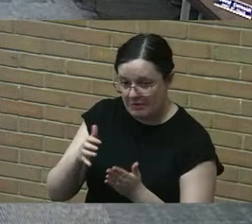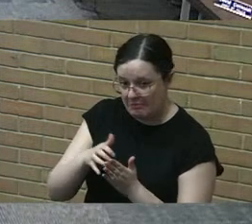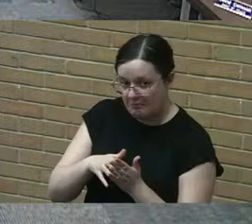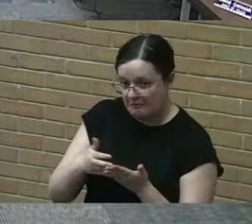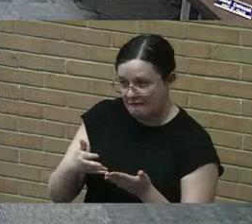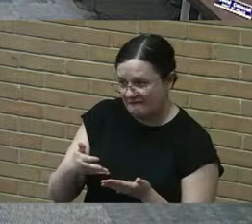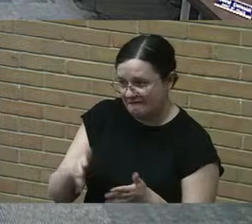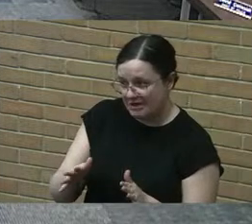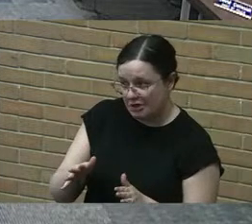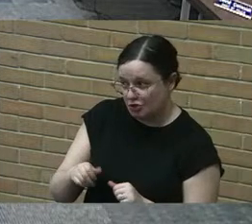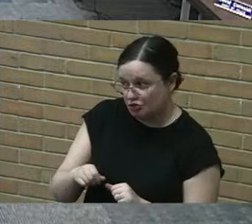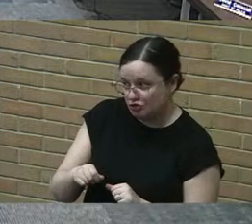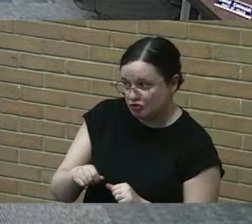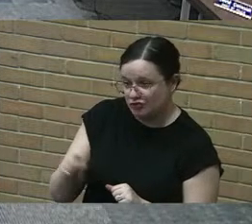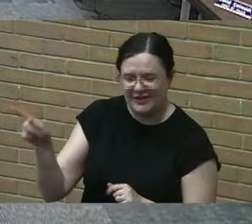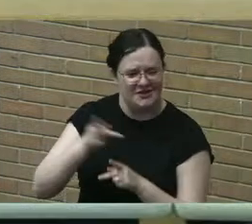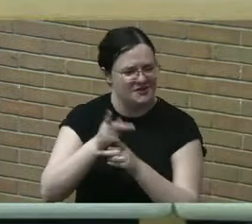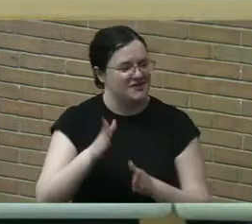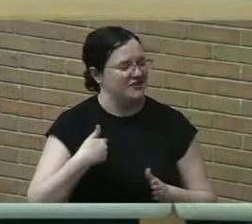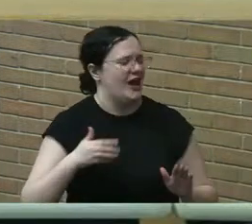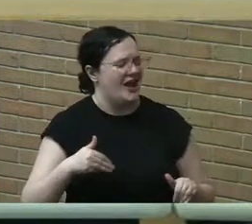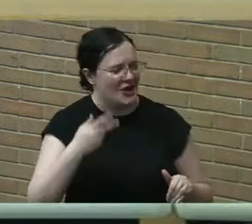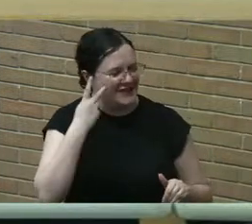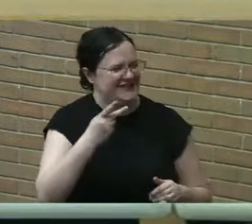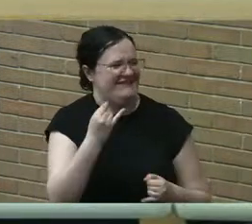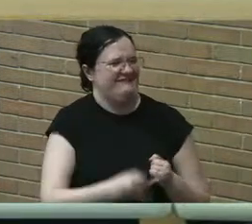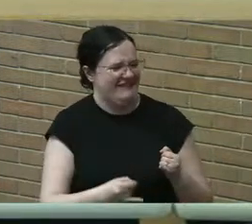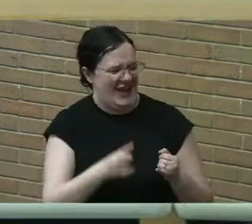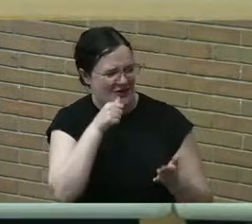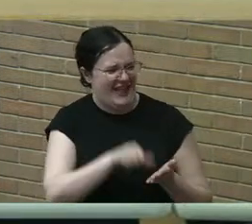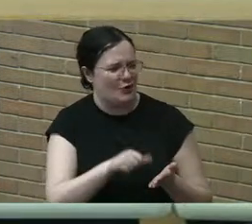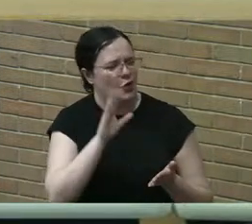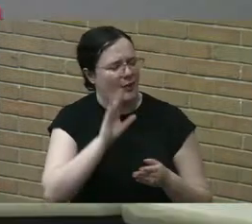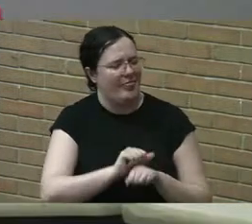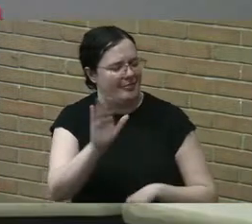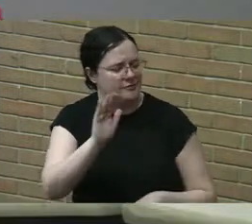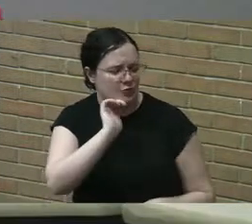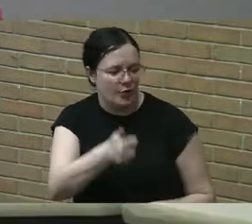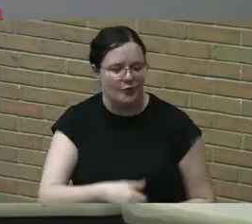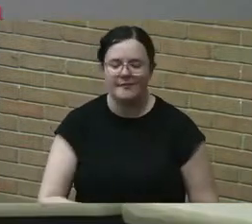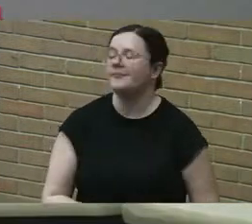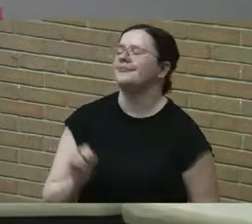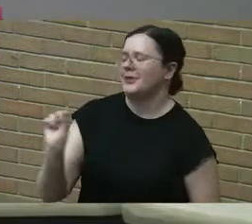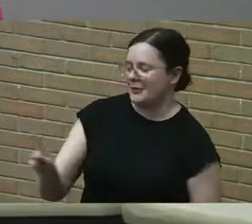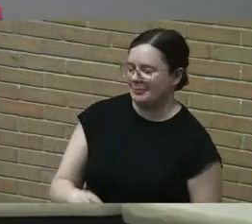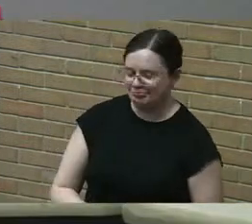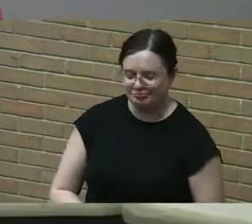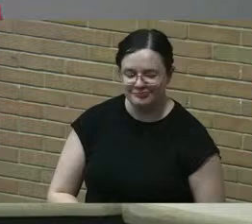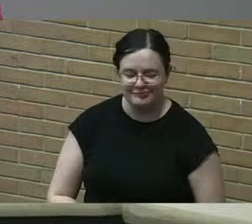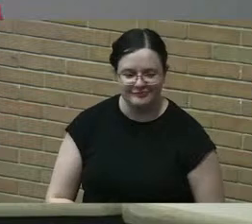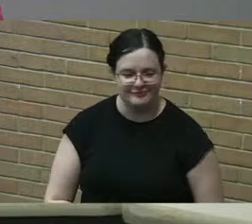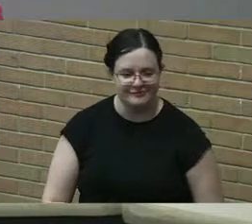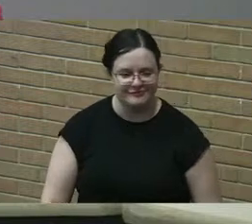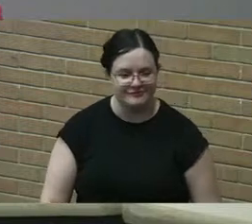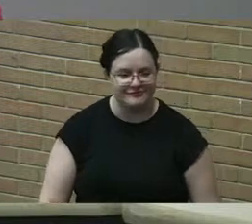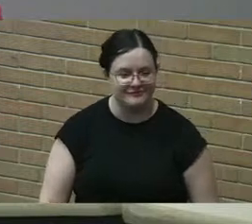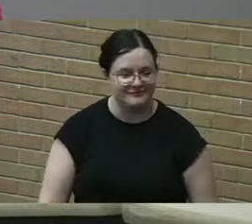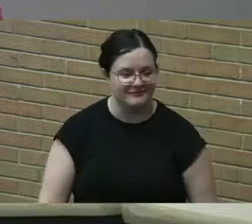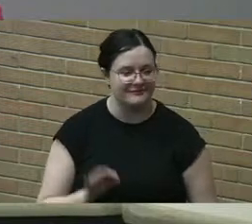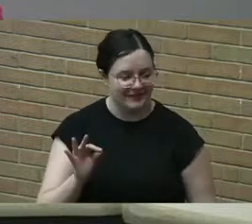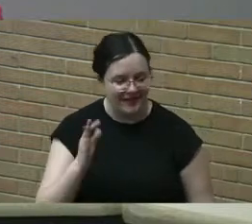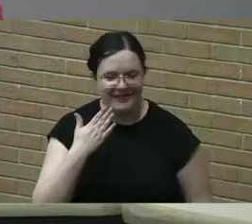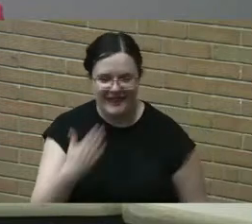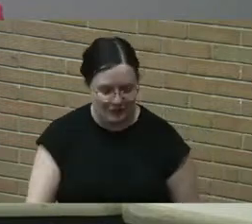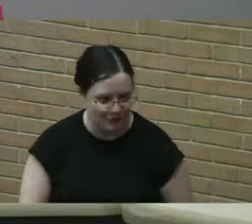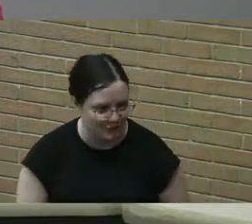24-hour turnaround. I have not seen a final letter, but it will go out tomorrow. Good. Thank you for the speedy work